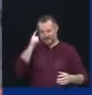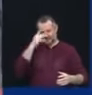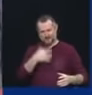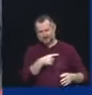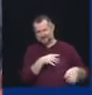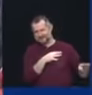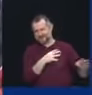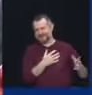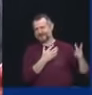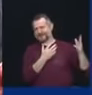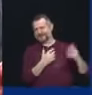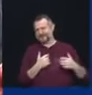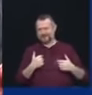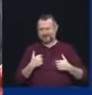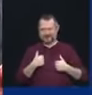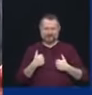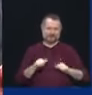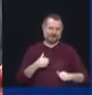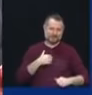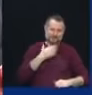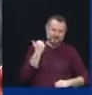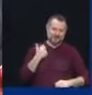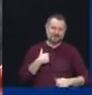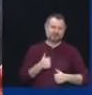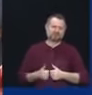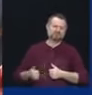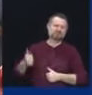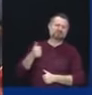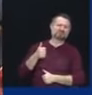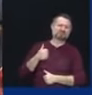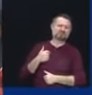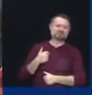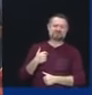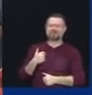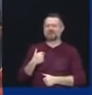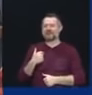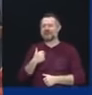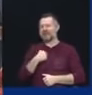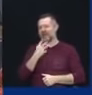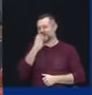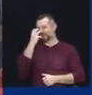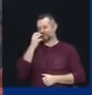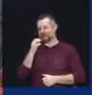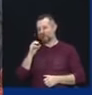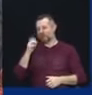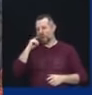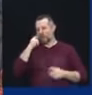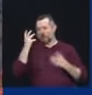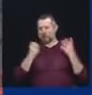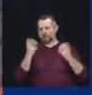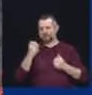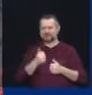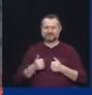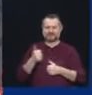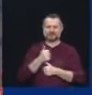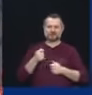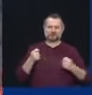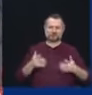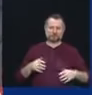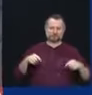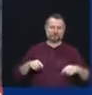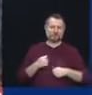cider maker here at Angry Orchard. I am a proud New Yorker. I grew up in Western New York, in Williamson, New